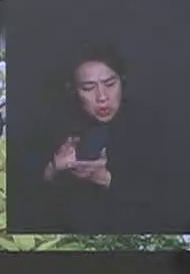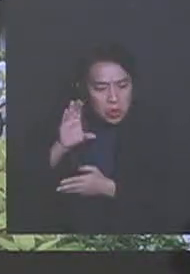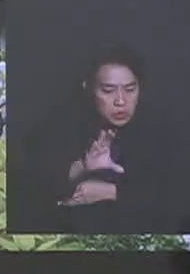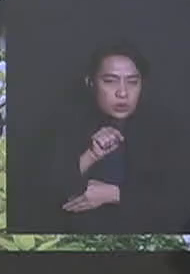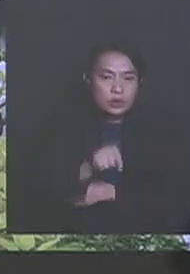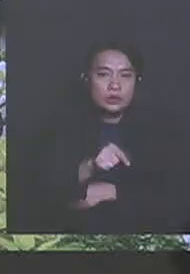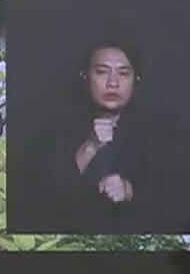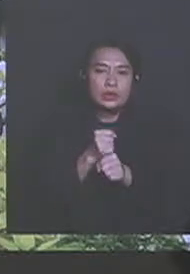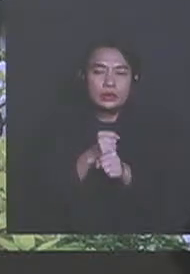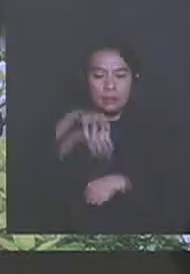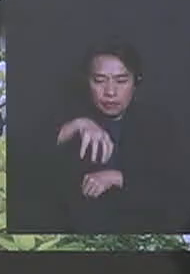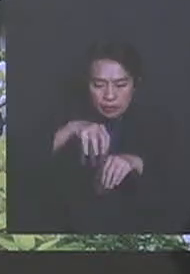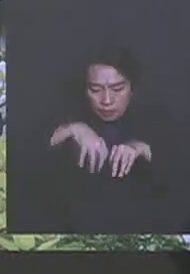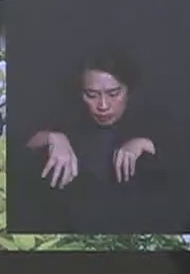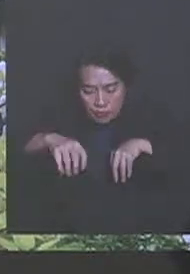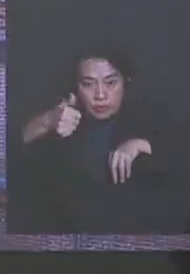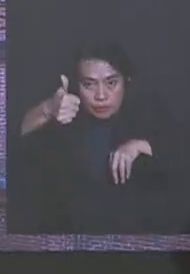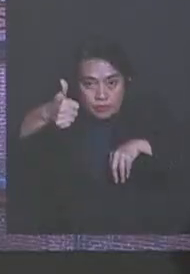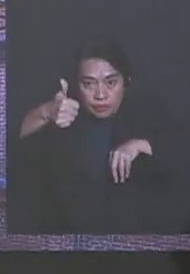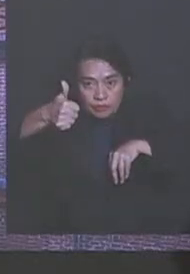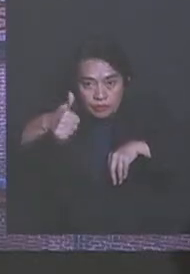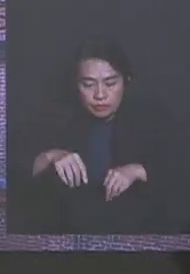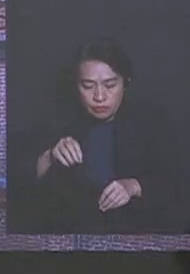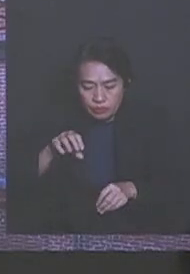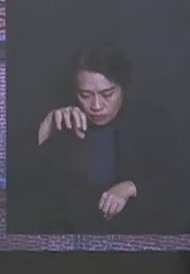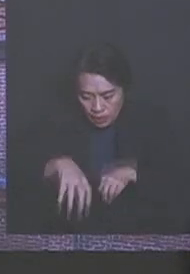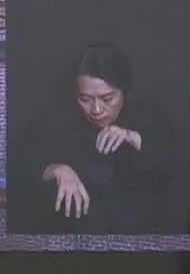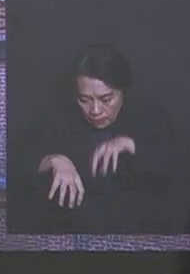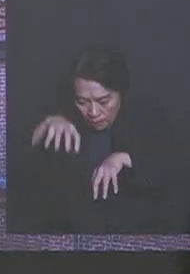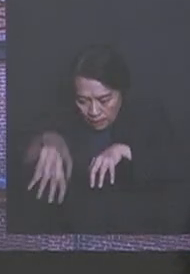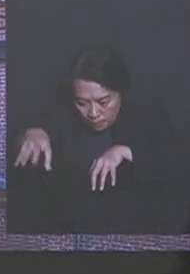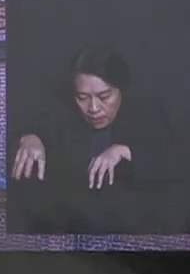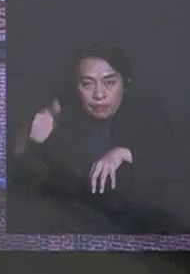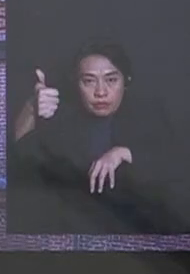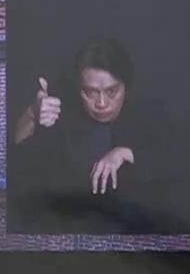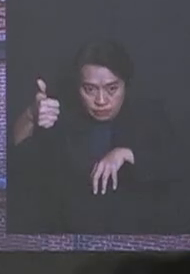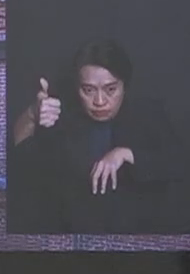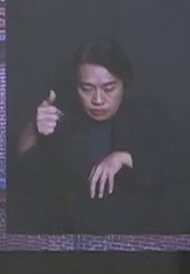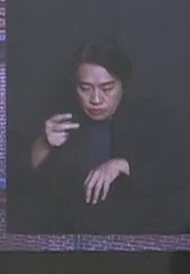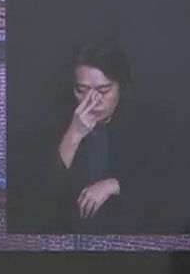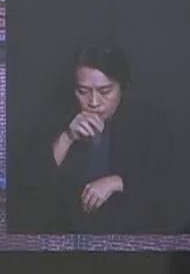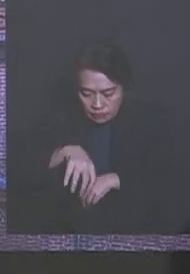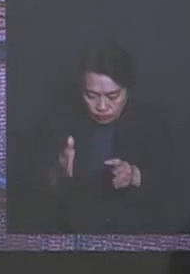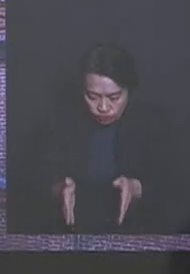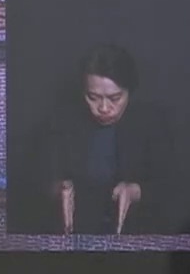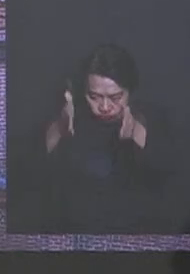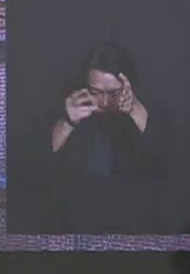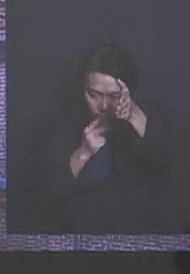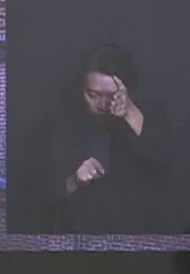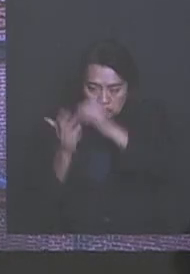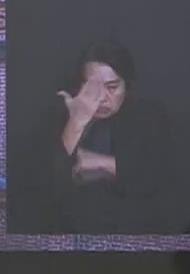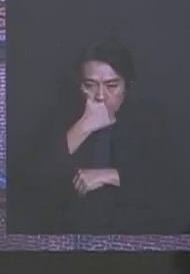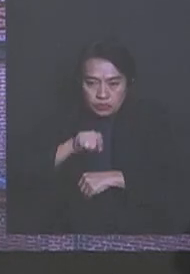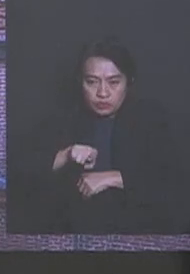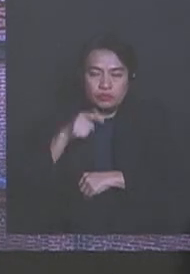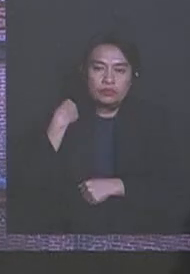Zaha's project on the High Line. There are two civic anchors. This is a museum that Renzo Piano